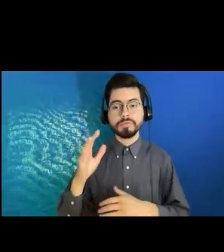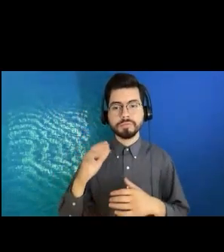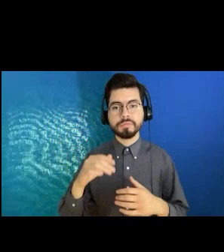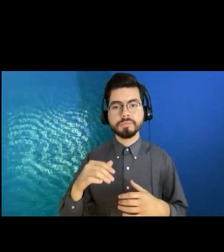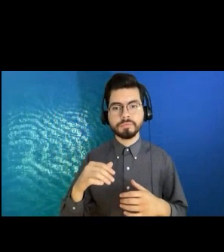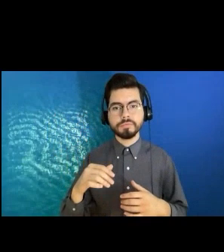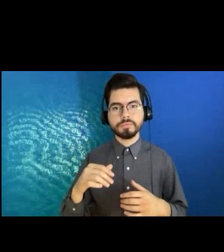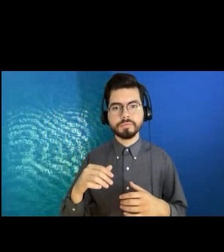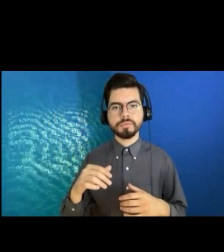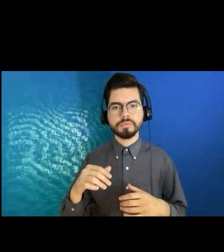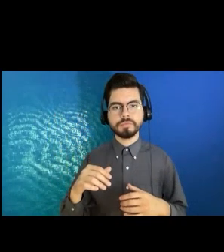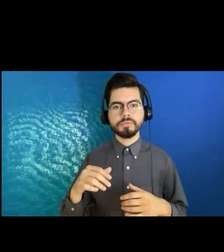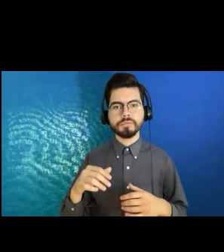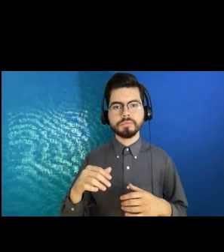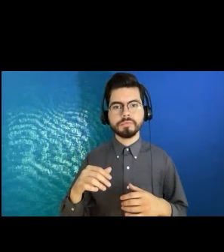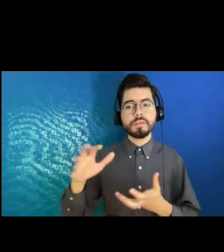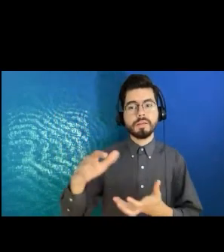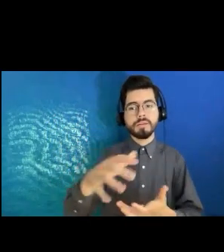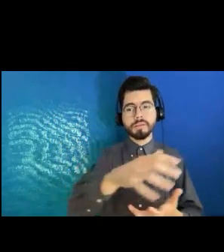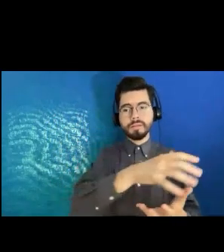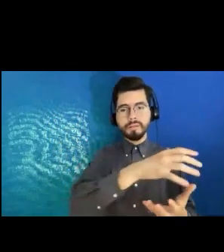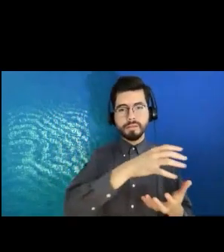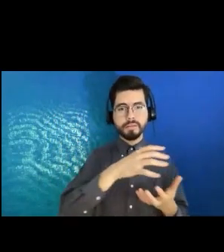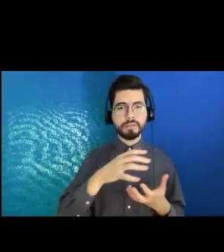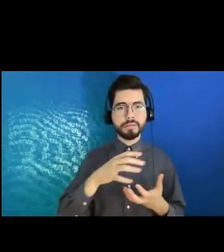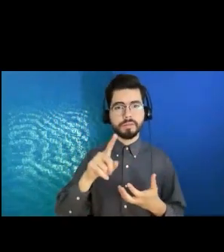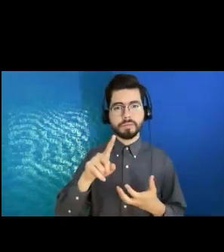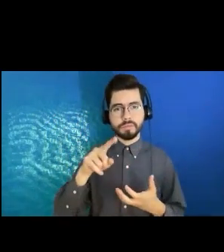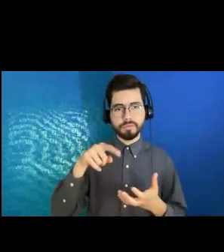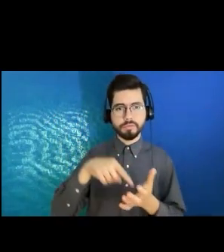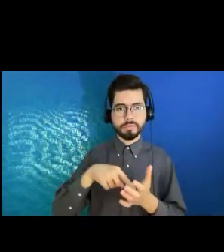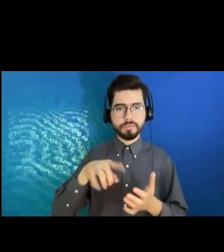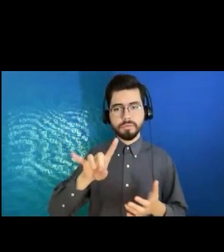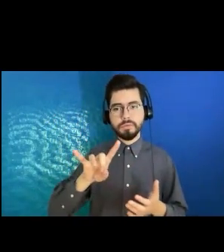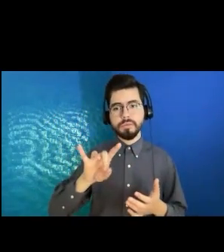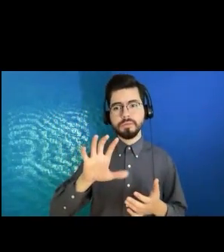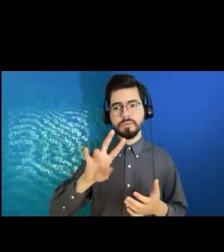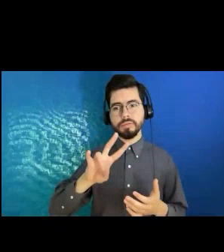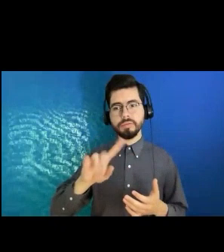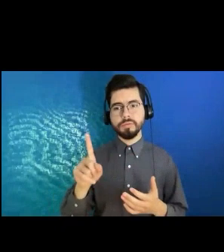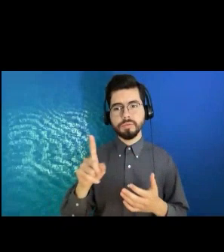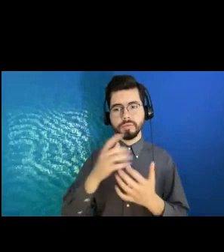1,871 bear hairs. 644 of those were from hair snares, and